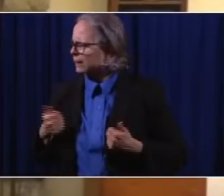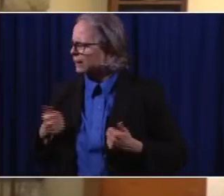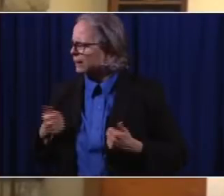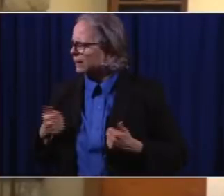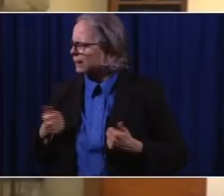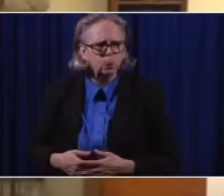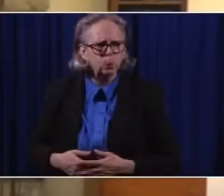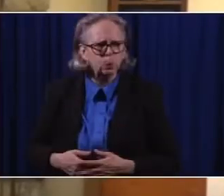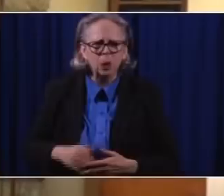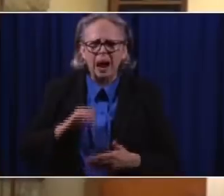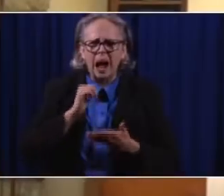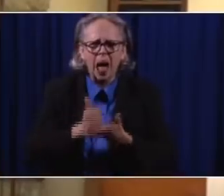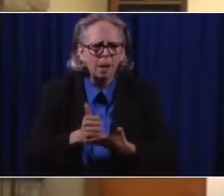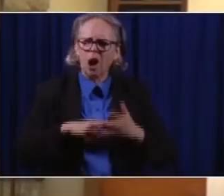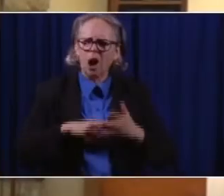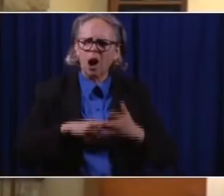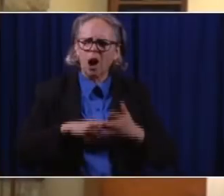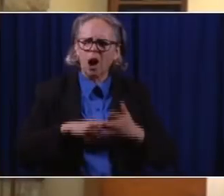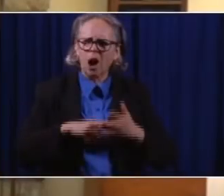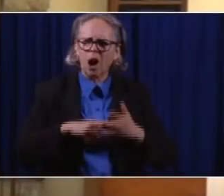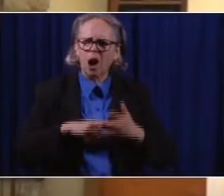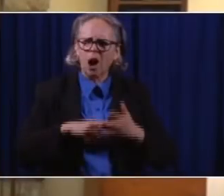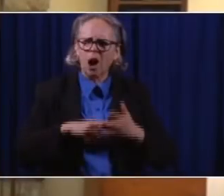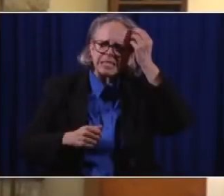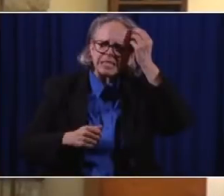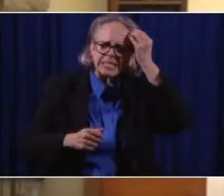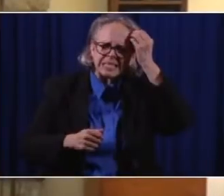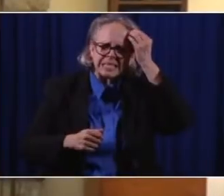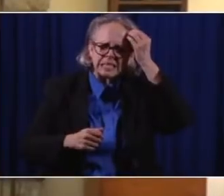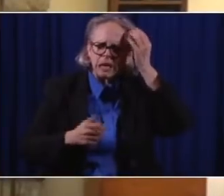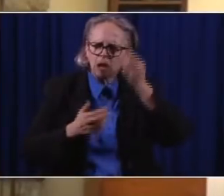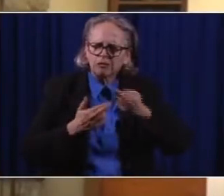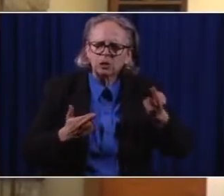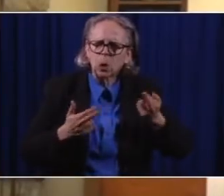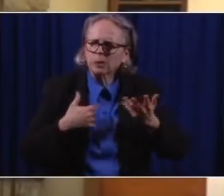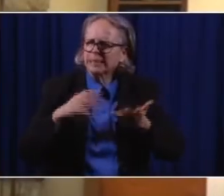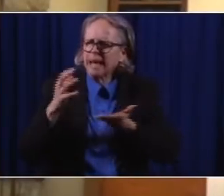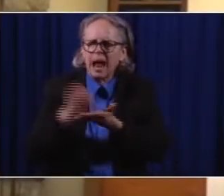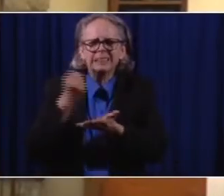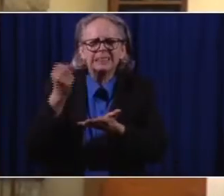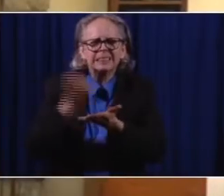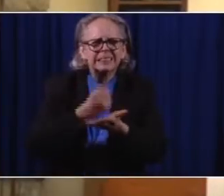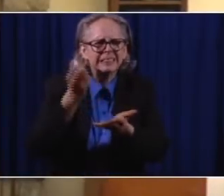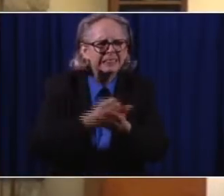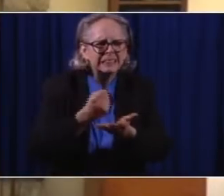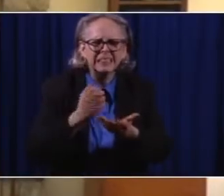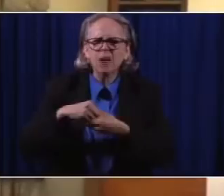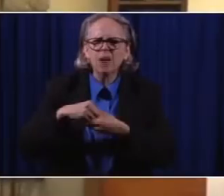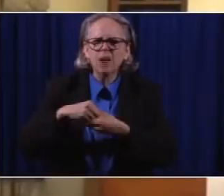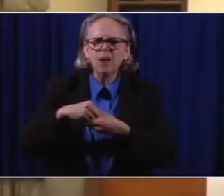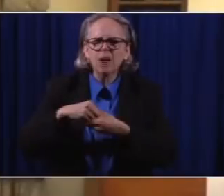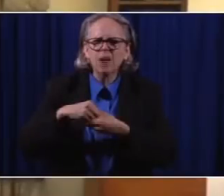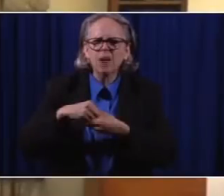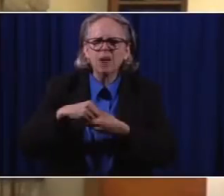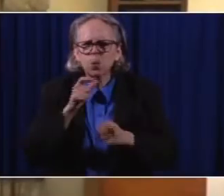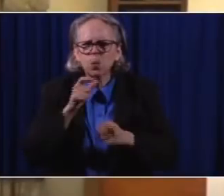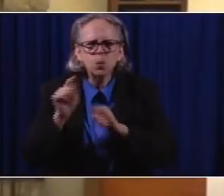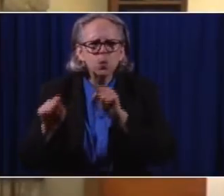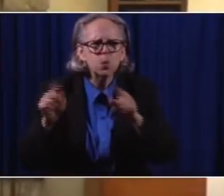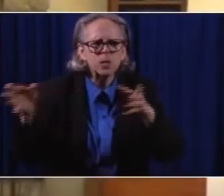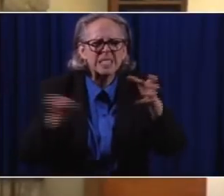do we bring people along in this discussion? Because it's, you